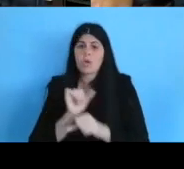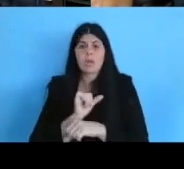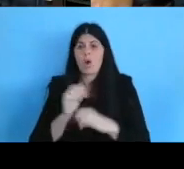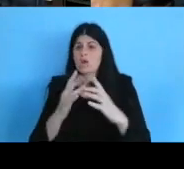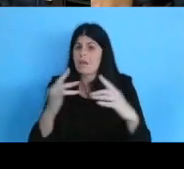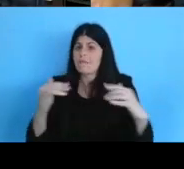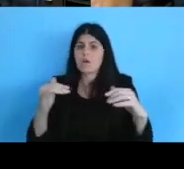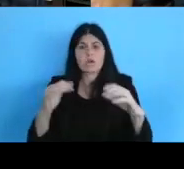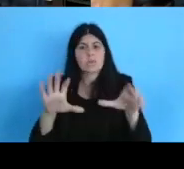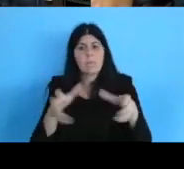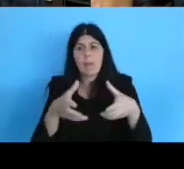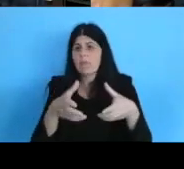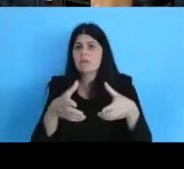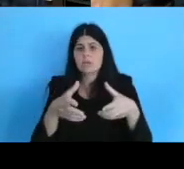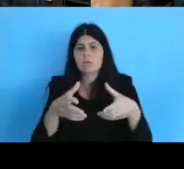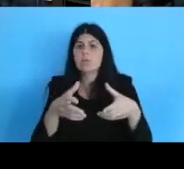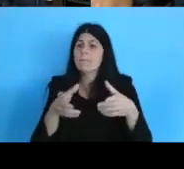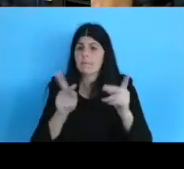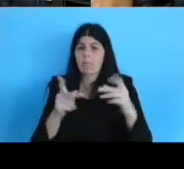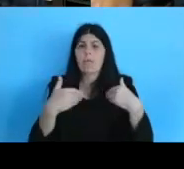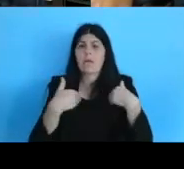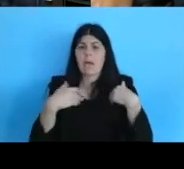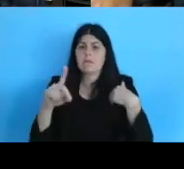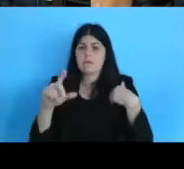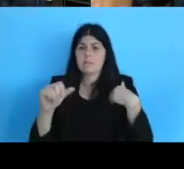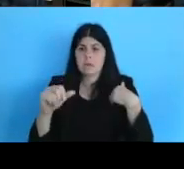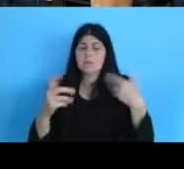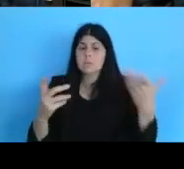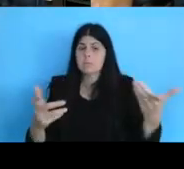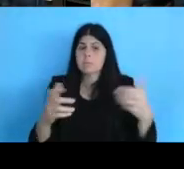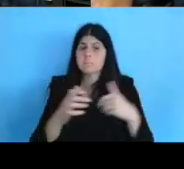people with disabilities. Okay,